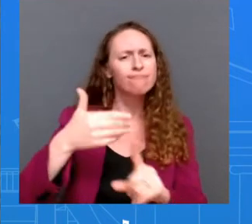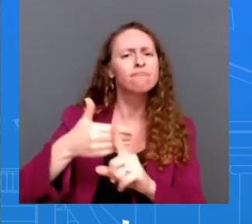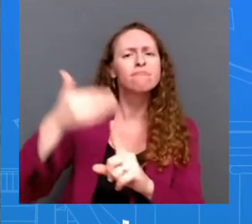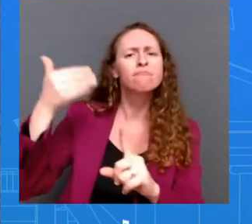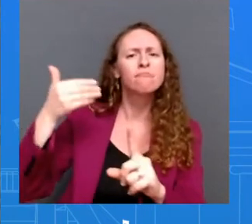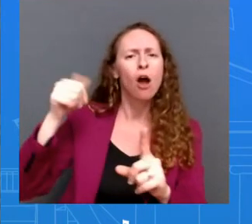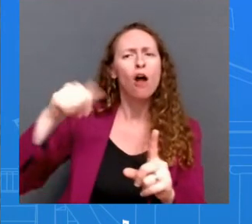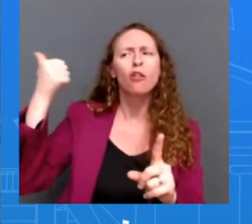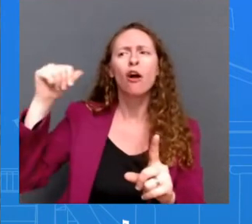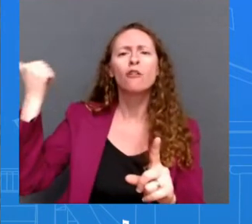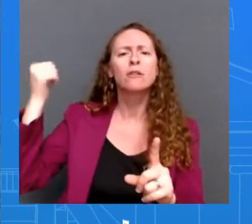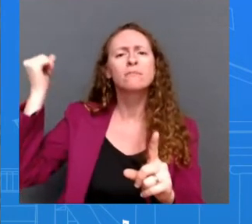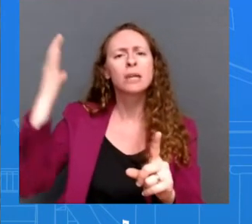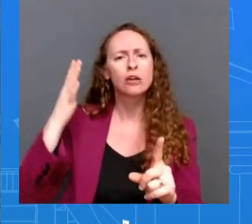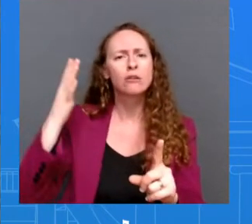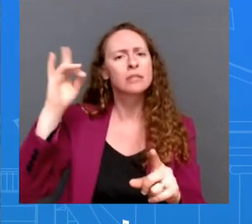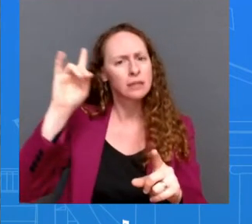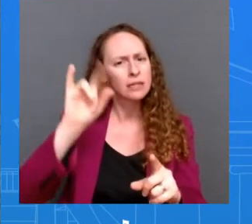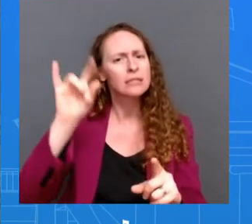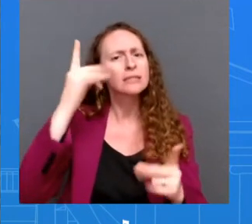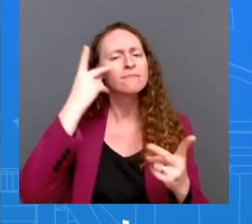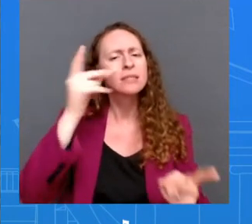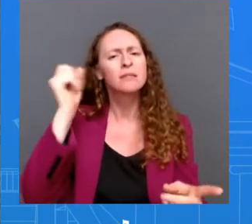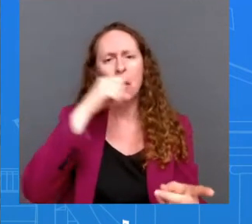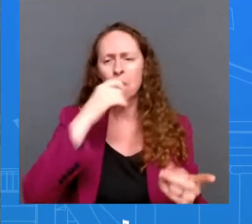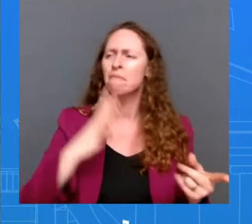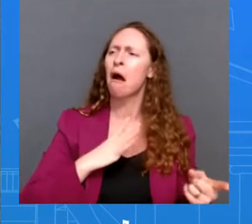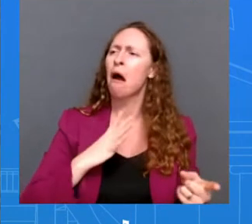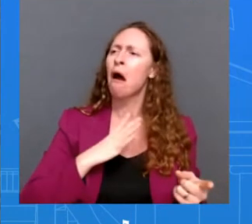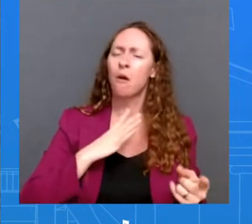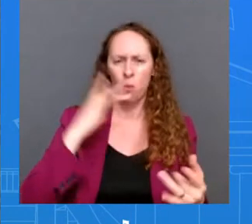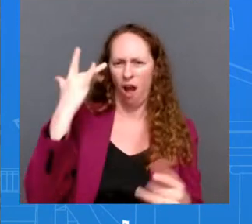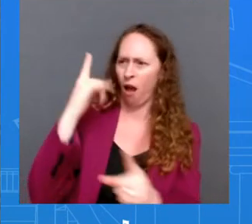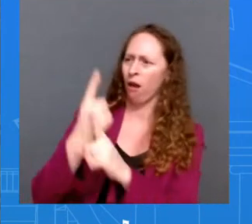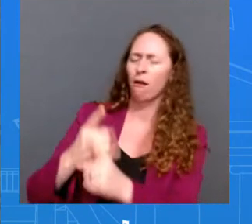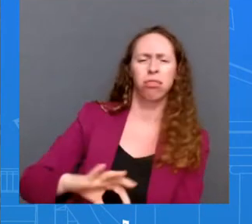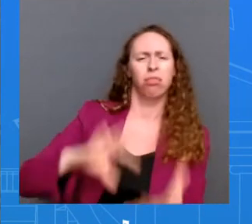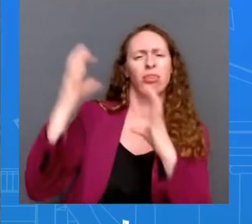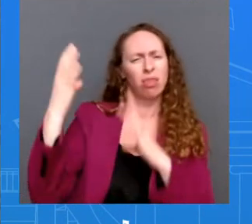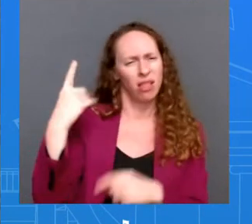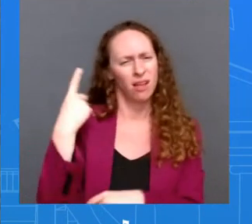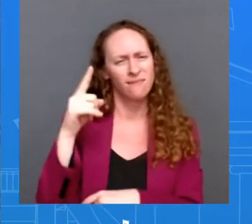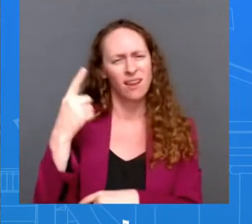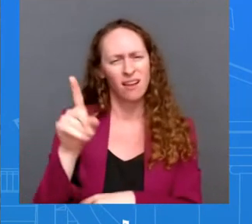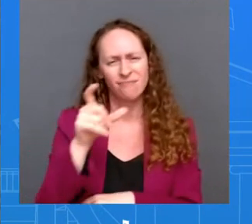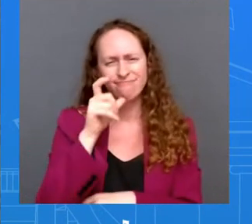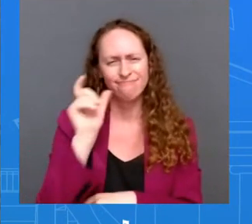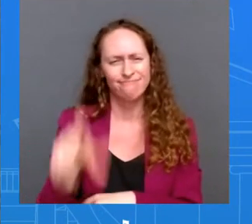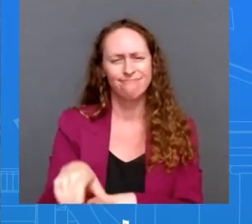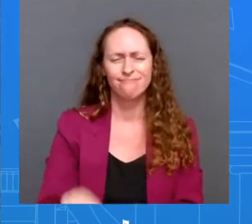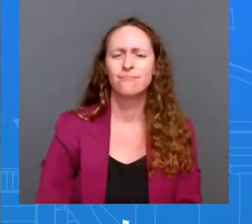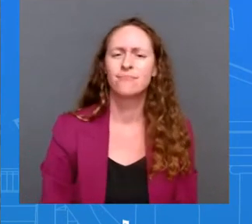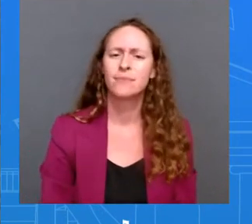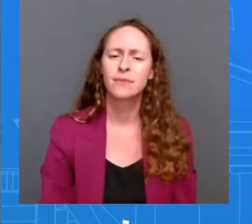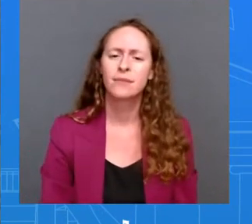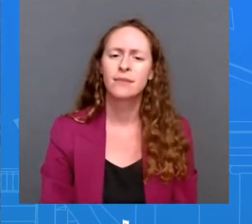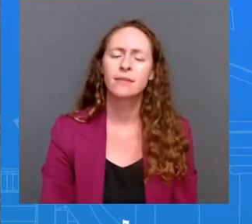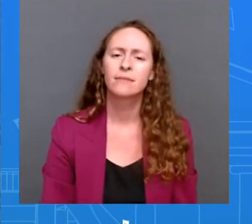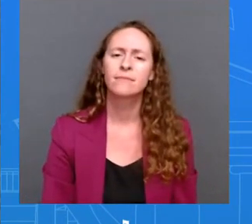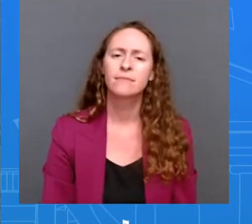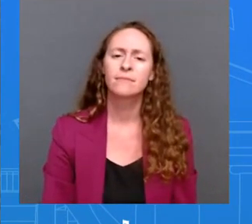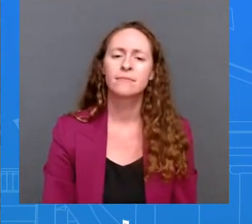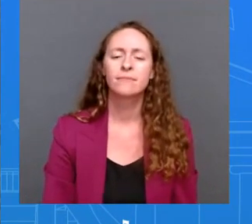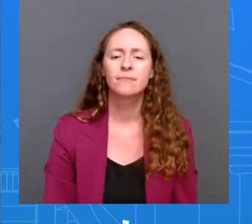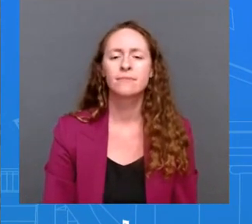defend America's national security interests and our values. And that is how President Biden directed us to operate in the days ahead, with